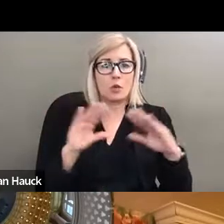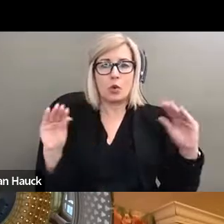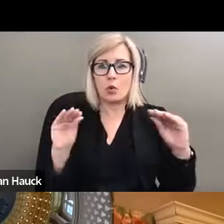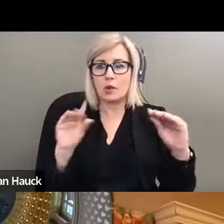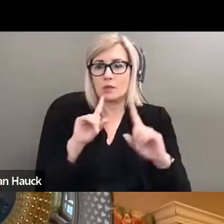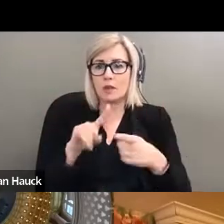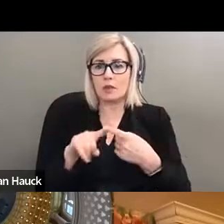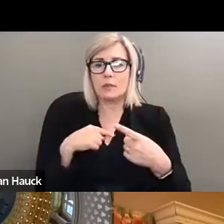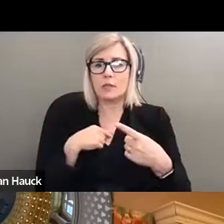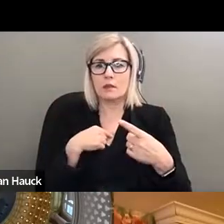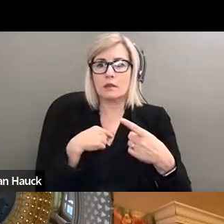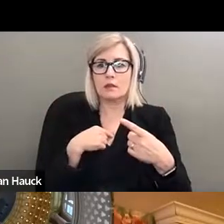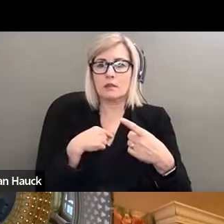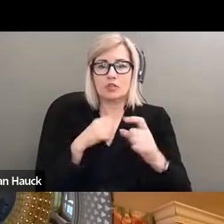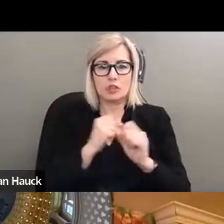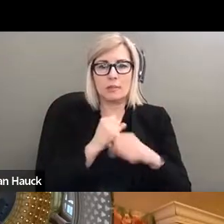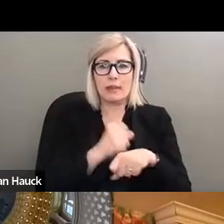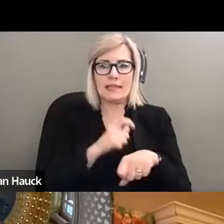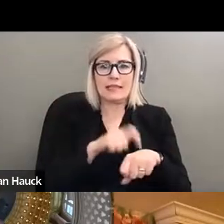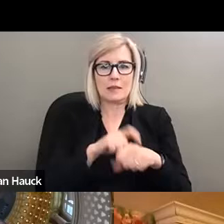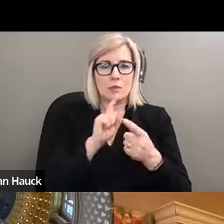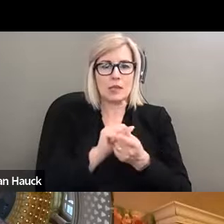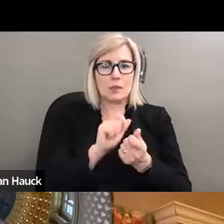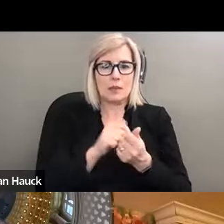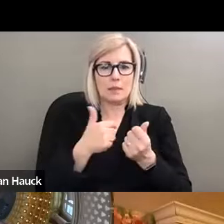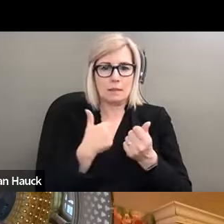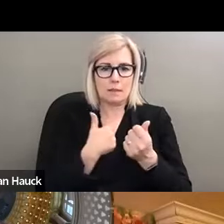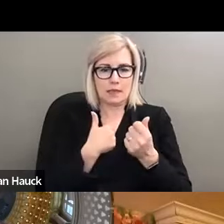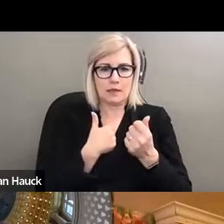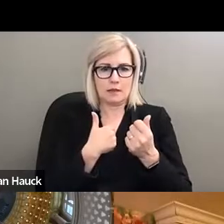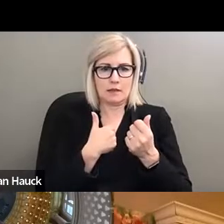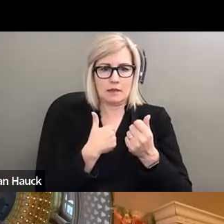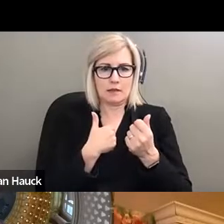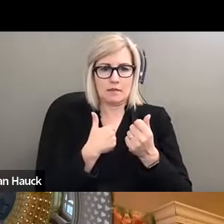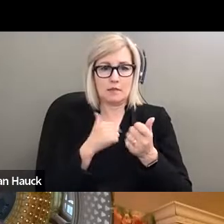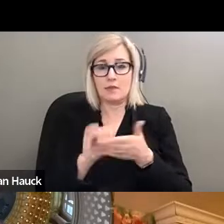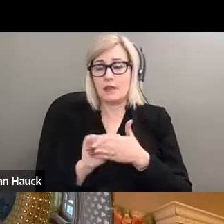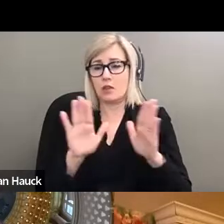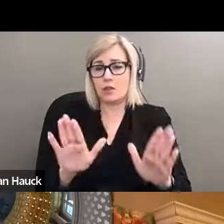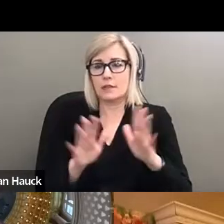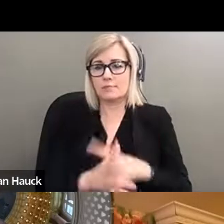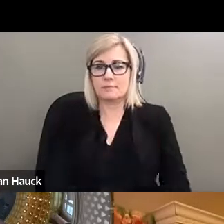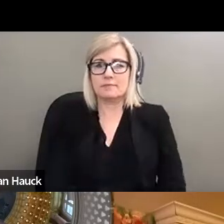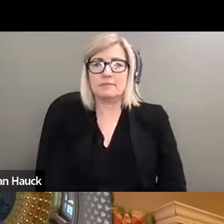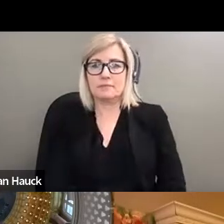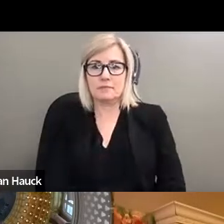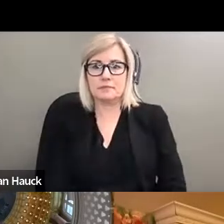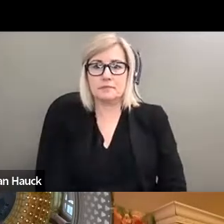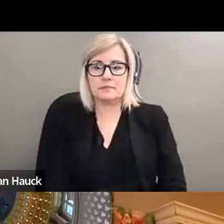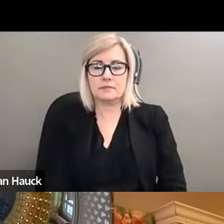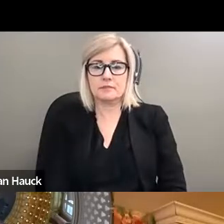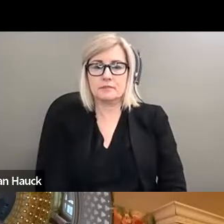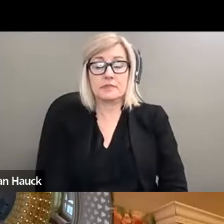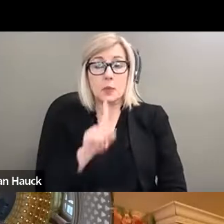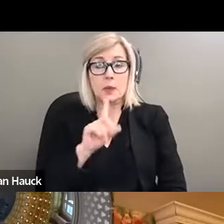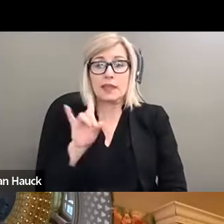to me, but she made time to meet with me. And, that's awesome. I mean, I really did feel like